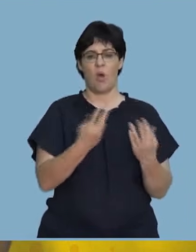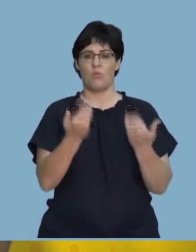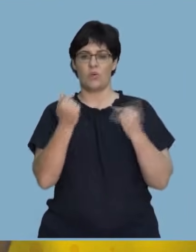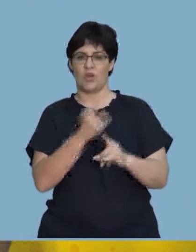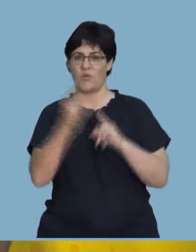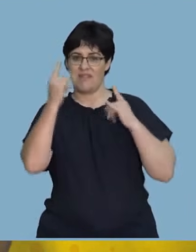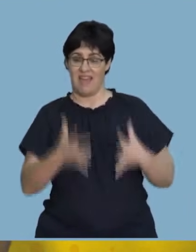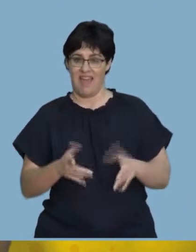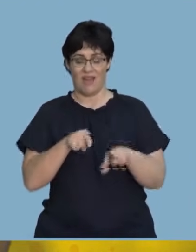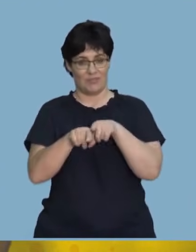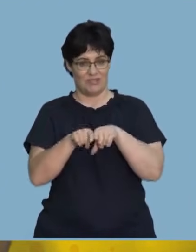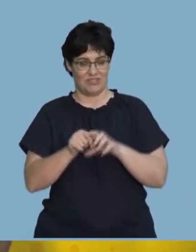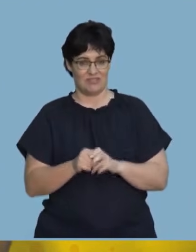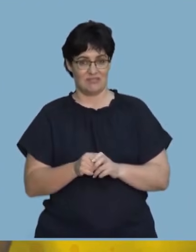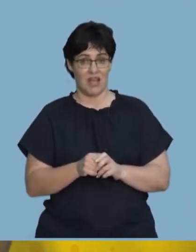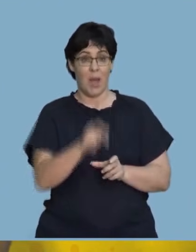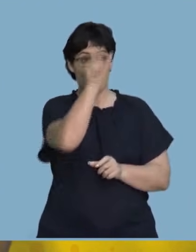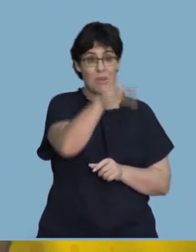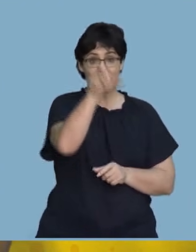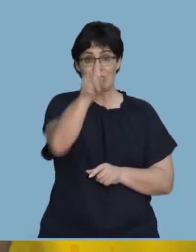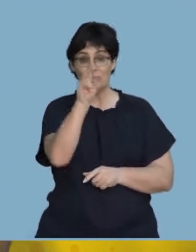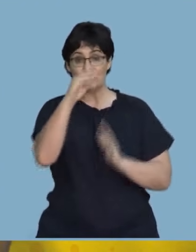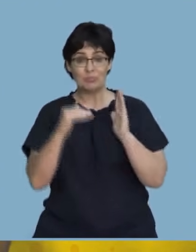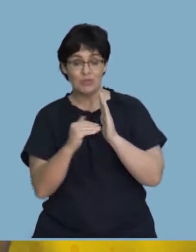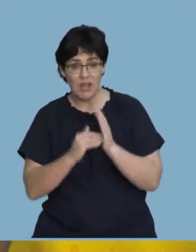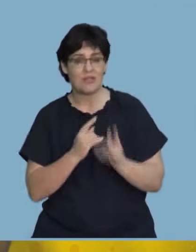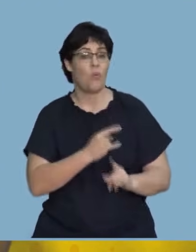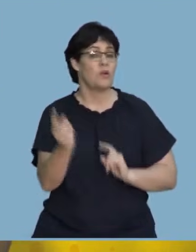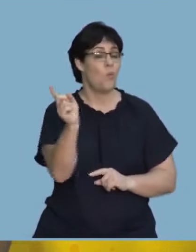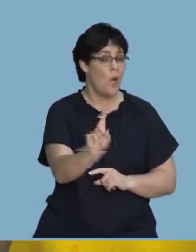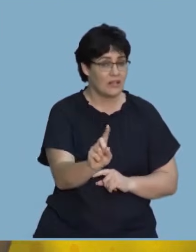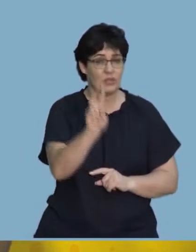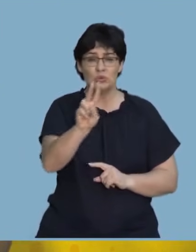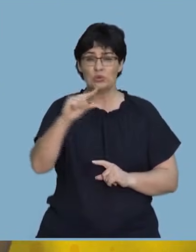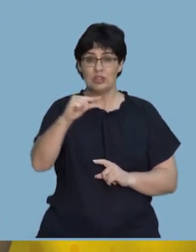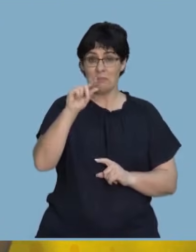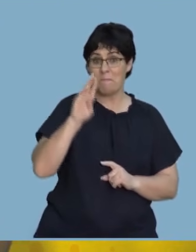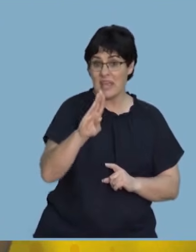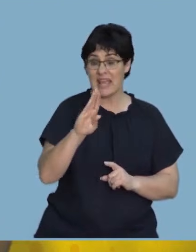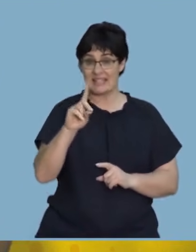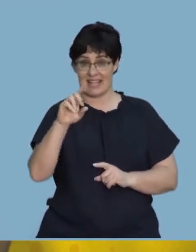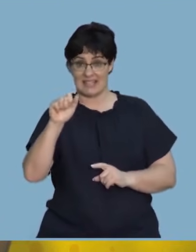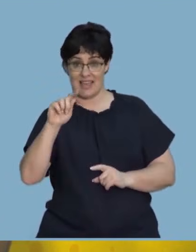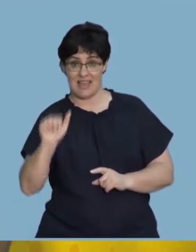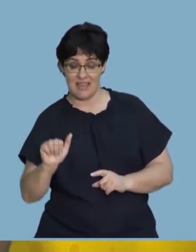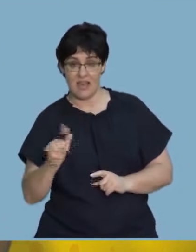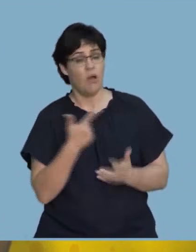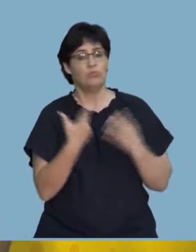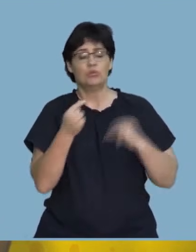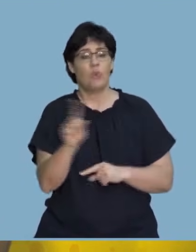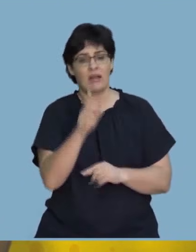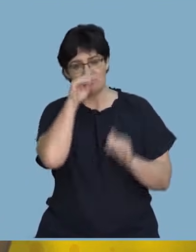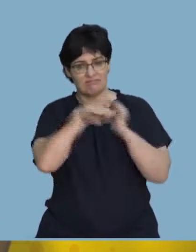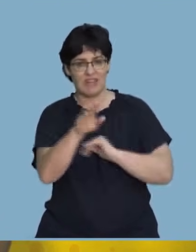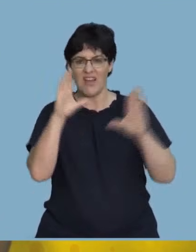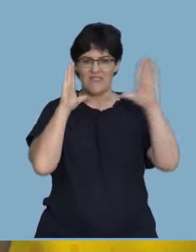WozoWinner competition, where 2 lucky matriculants stand a chance to win 2 gigs of data. So all you need to do is head on over to our